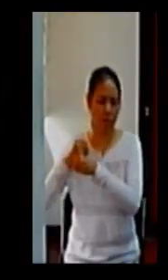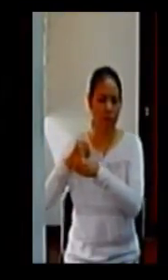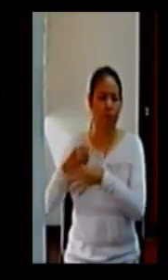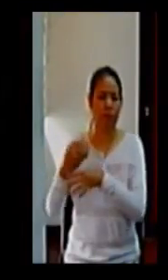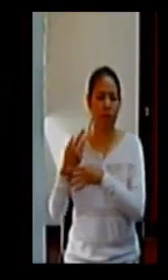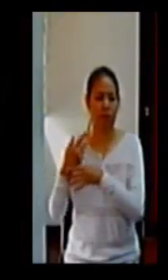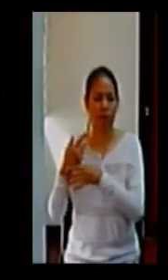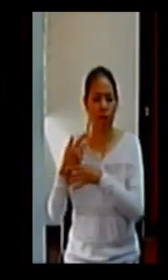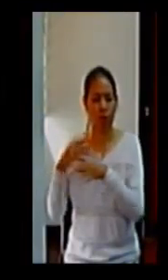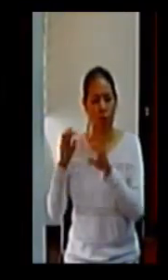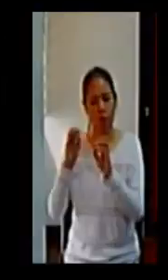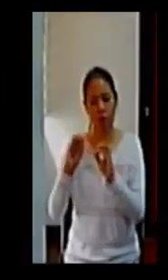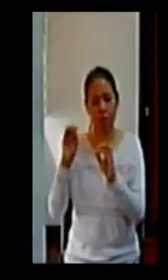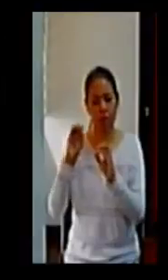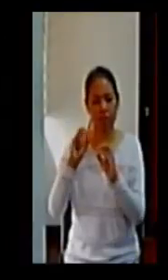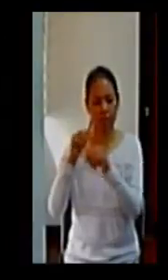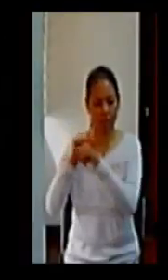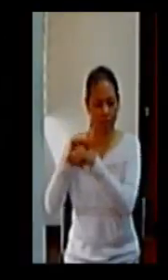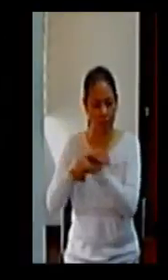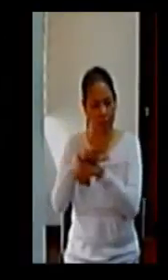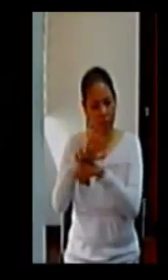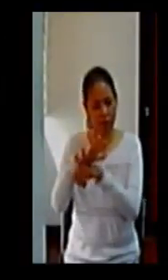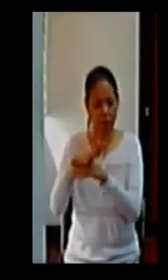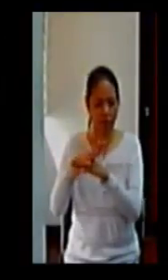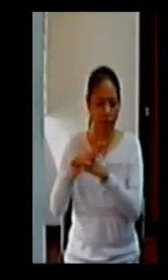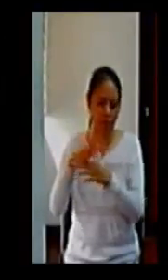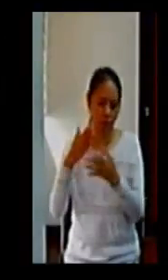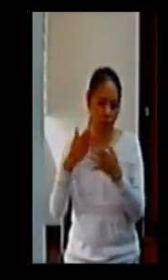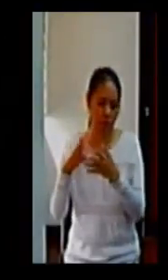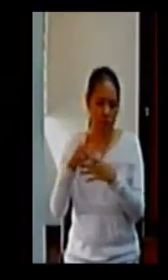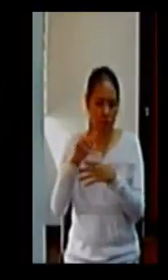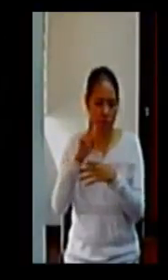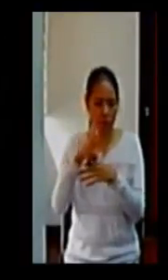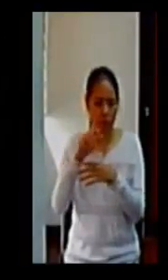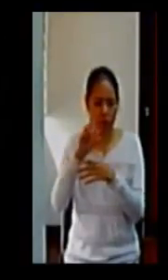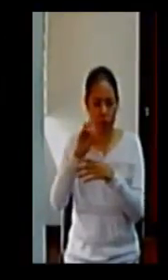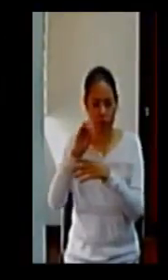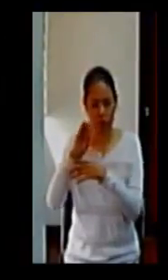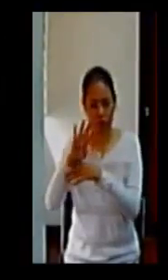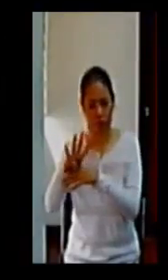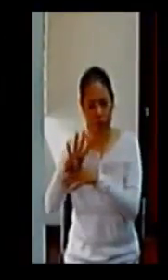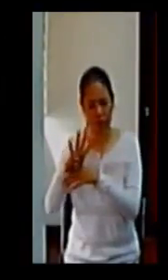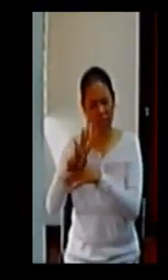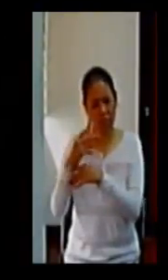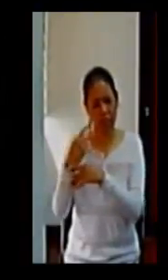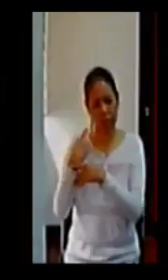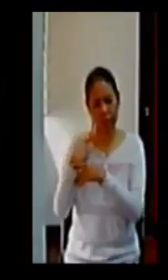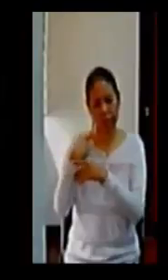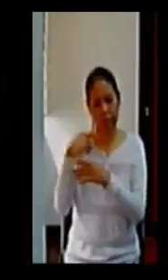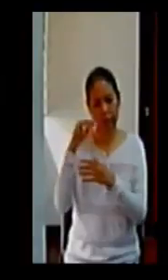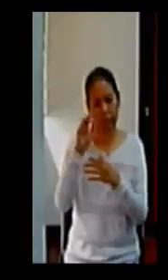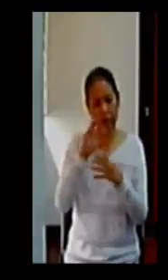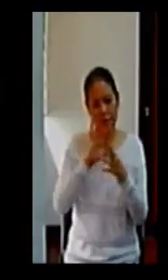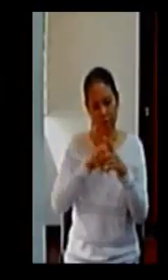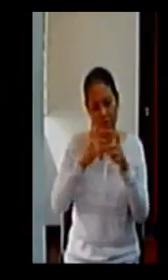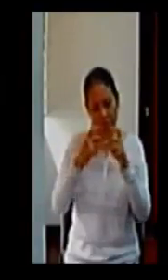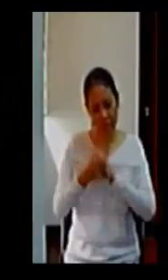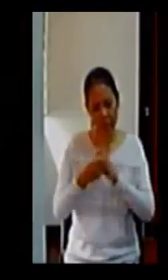impact. Yeah, so around 2000 po, na sabi nyo, parang nagbago, masyadong